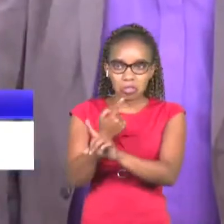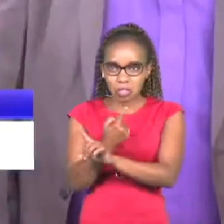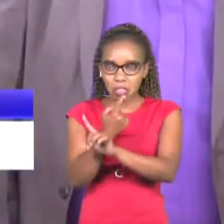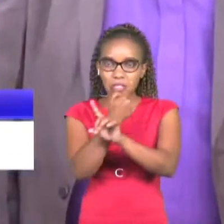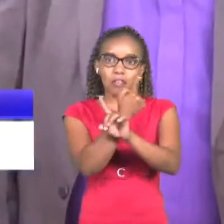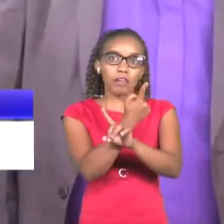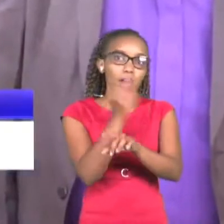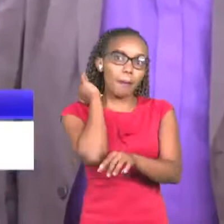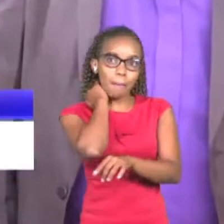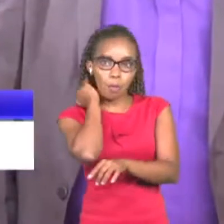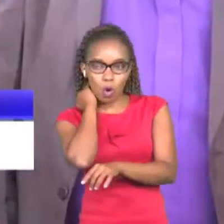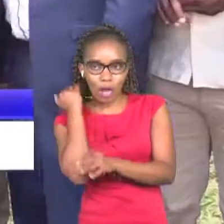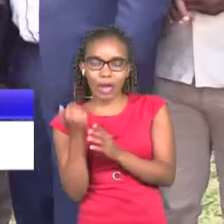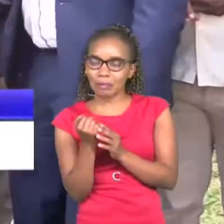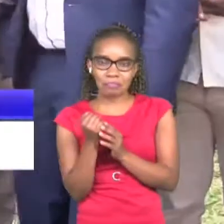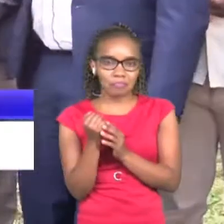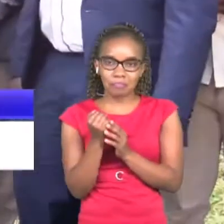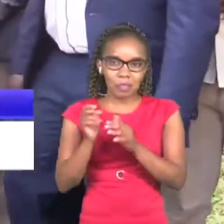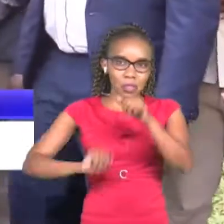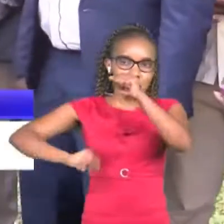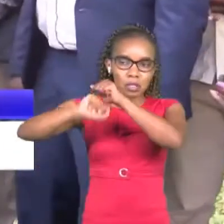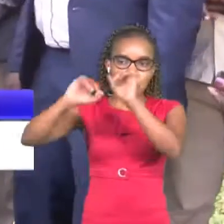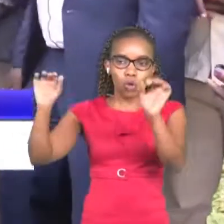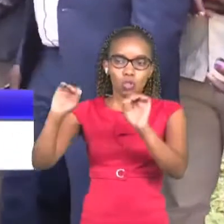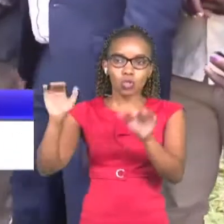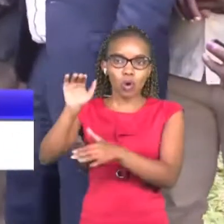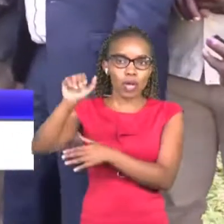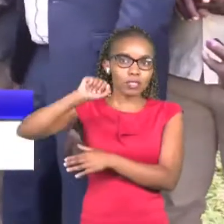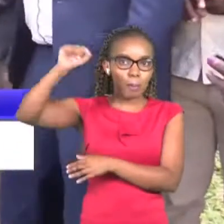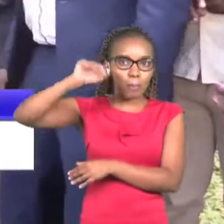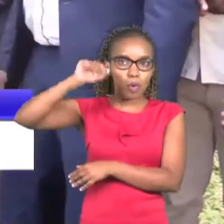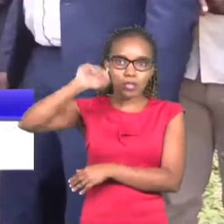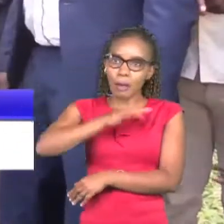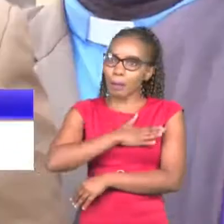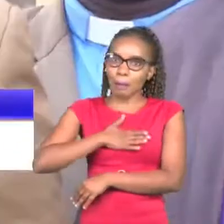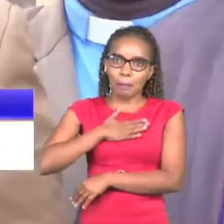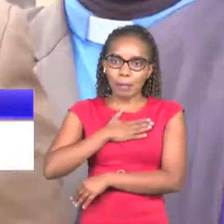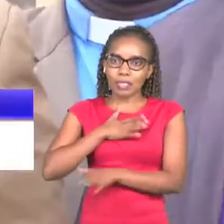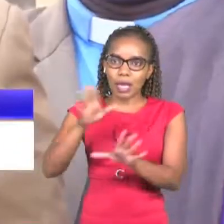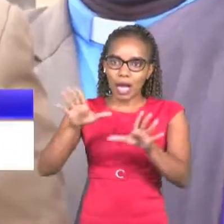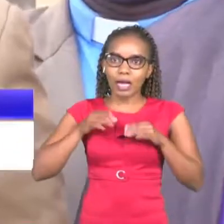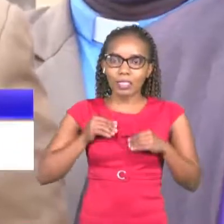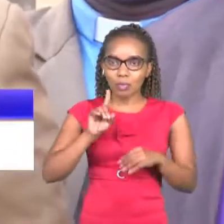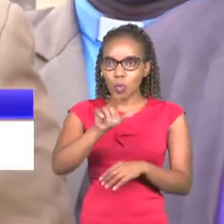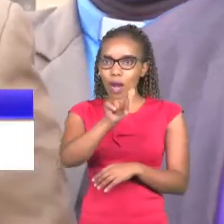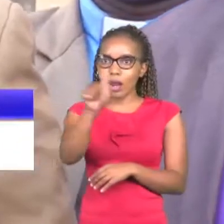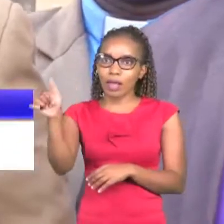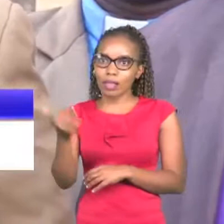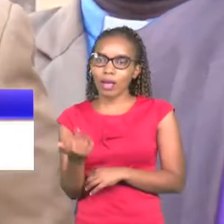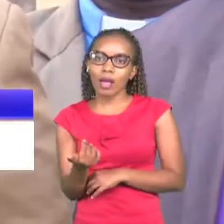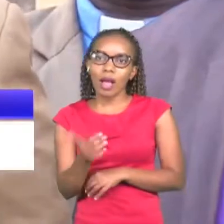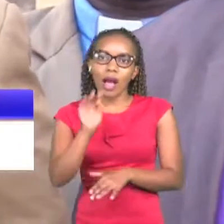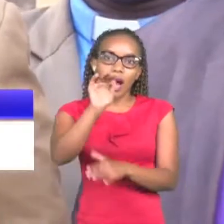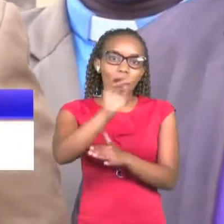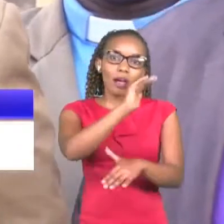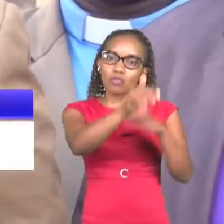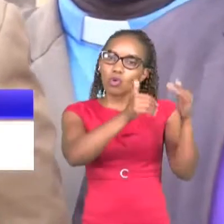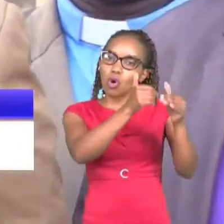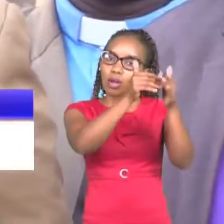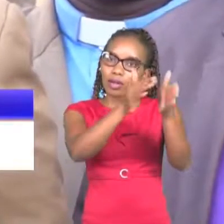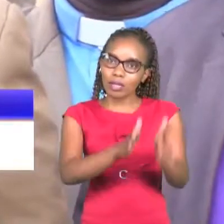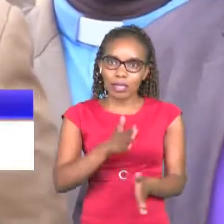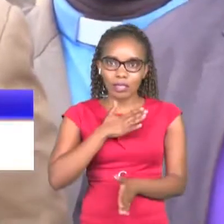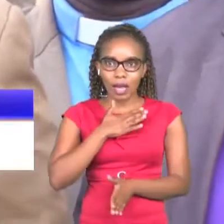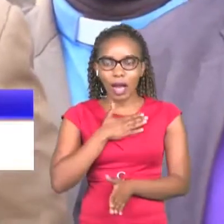Murang'a have condemned the incident and asked politicians to tolerate each other. I would like to request all our leaders